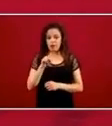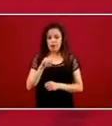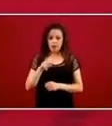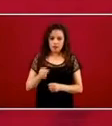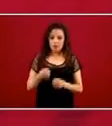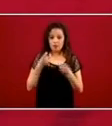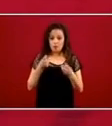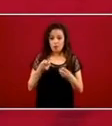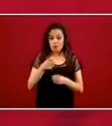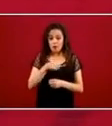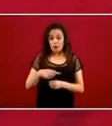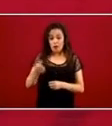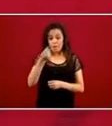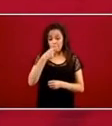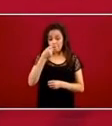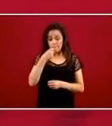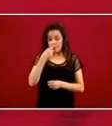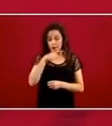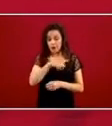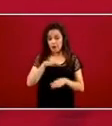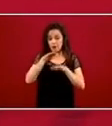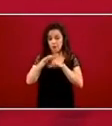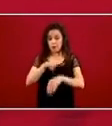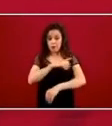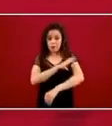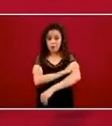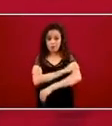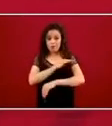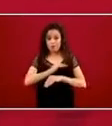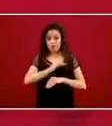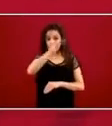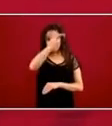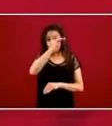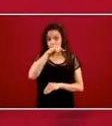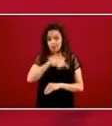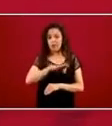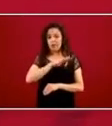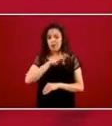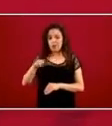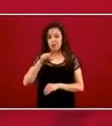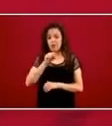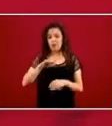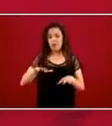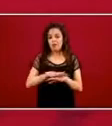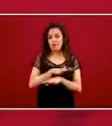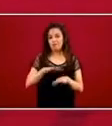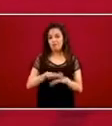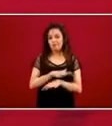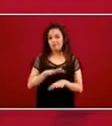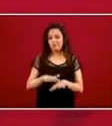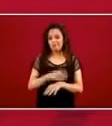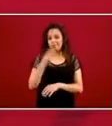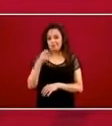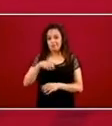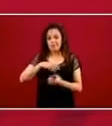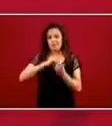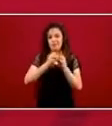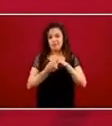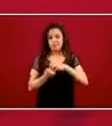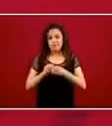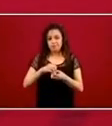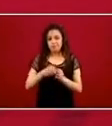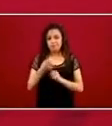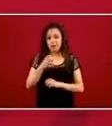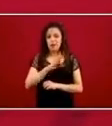facilitated by this medication. So the idea started to propagate that these hypertension drugs that